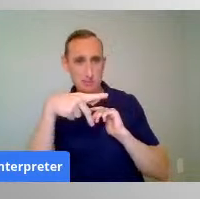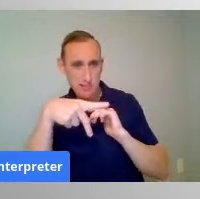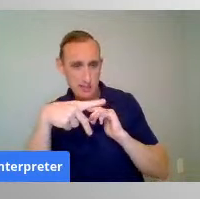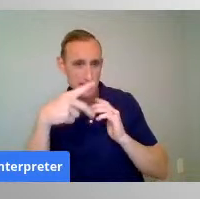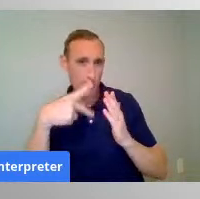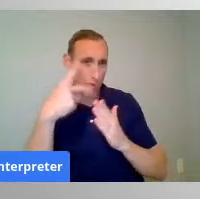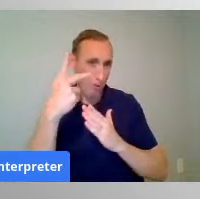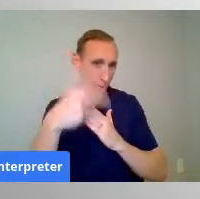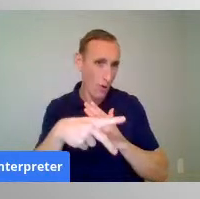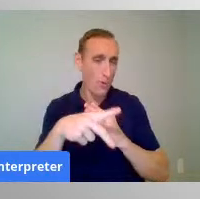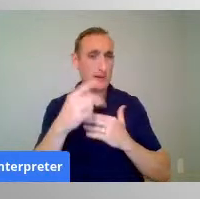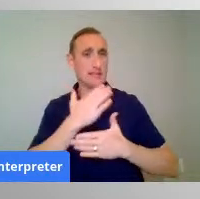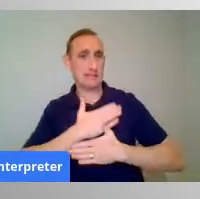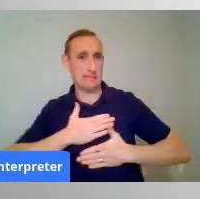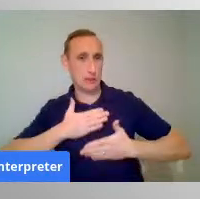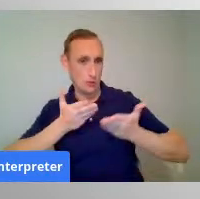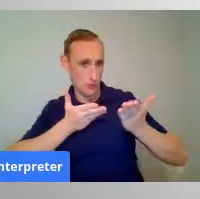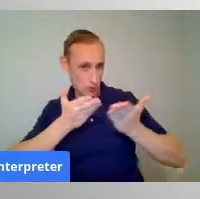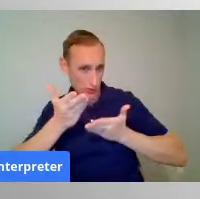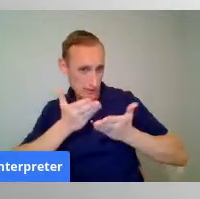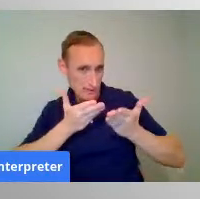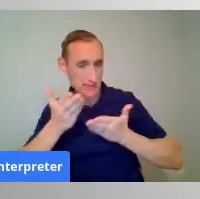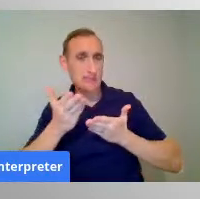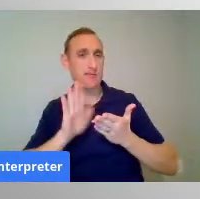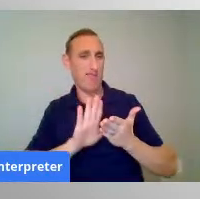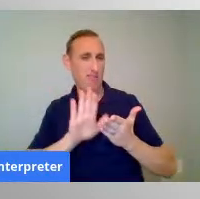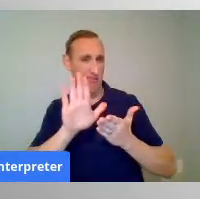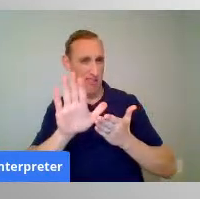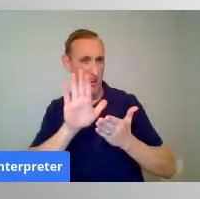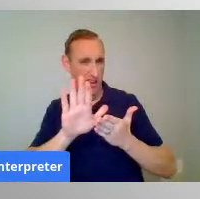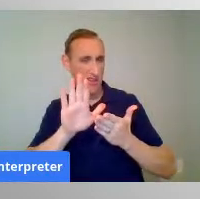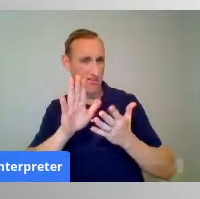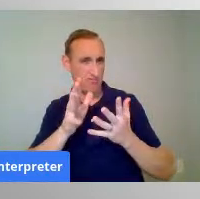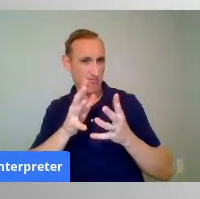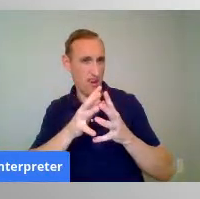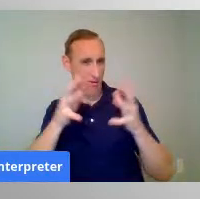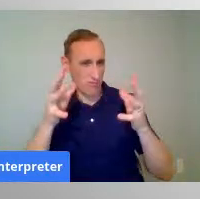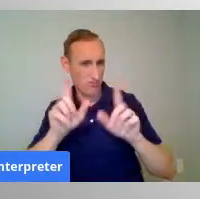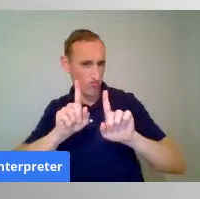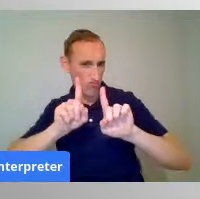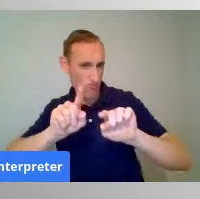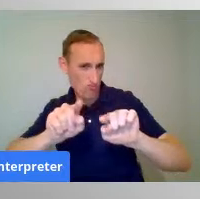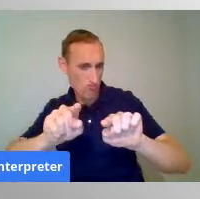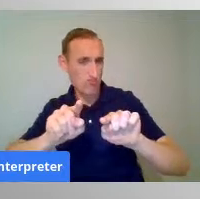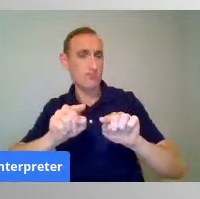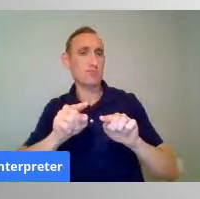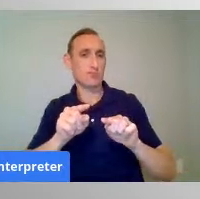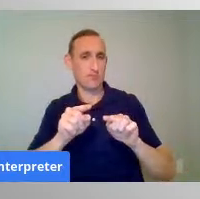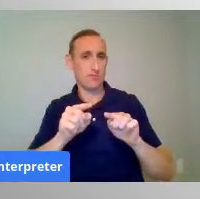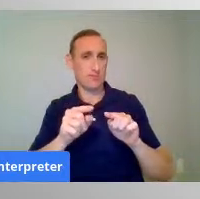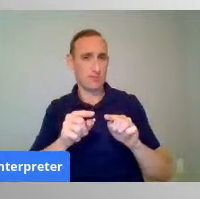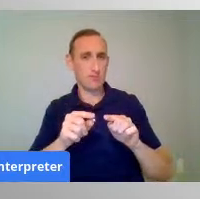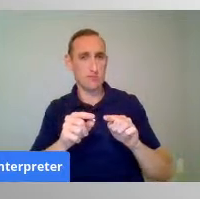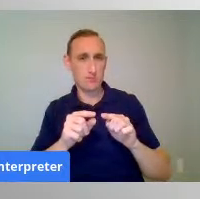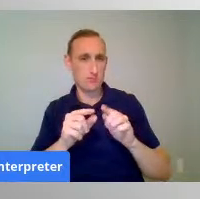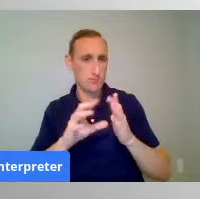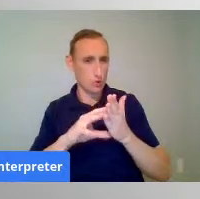Leisure Services and with their numbers and thinking about the number of students who are taking advantage of